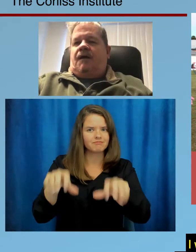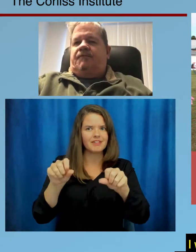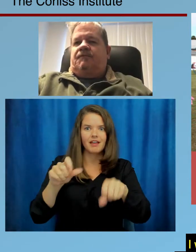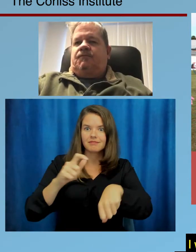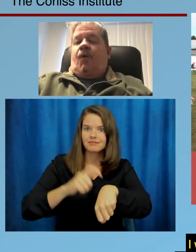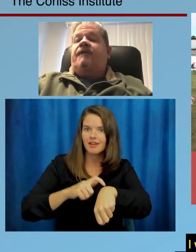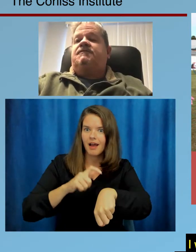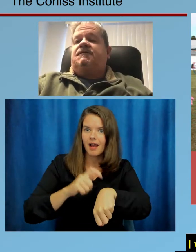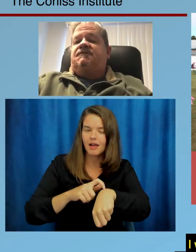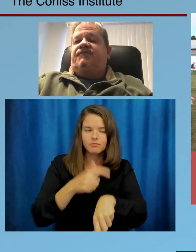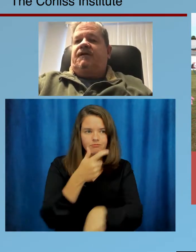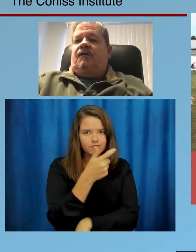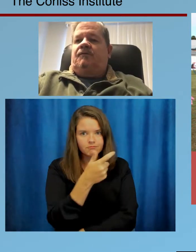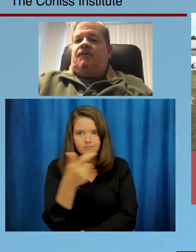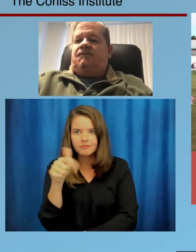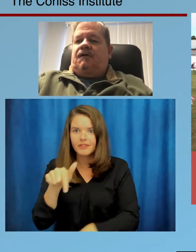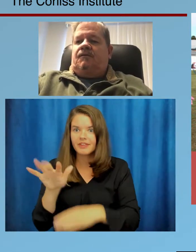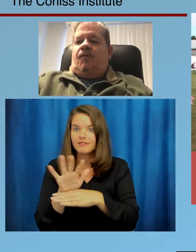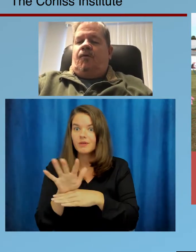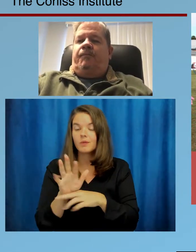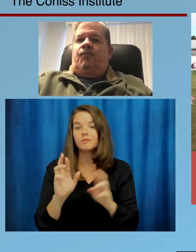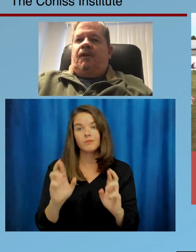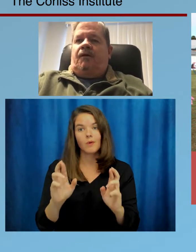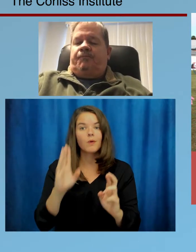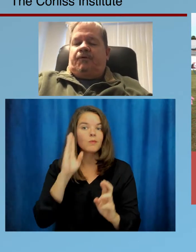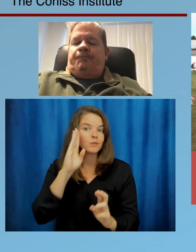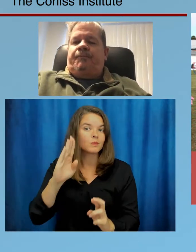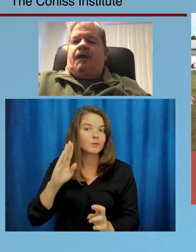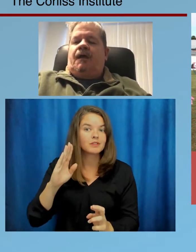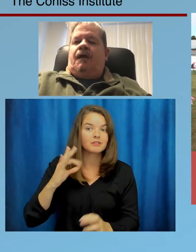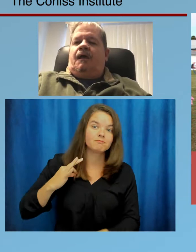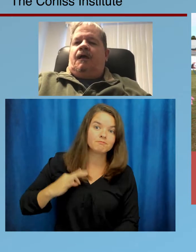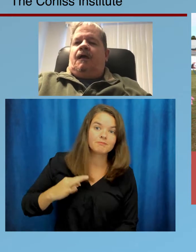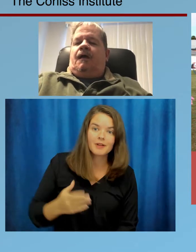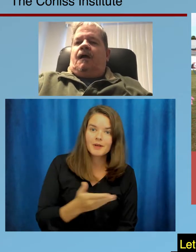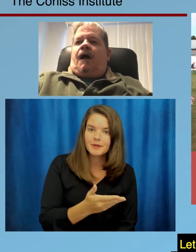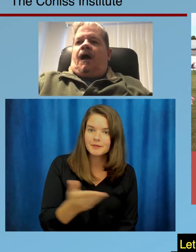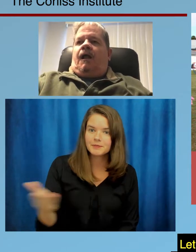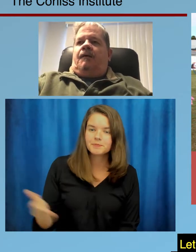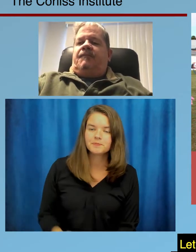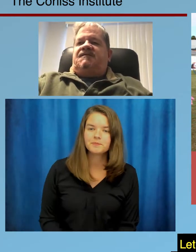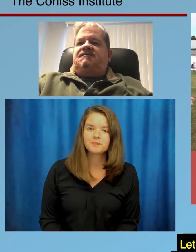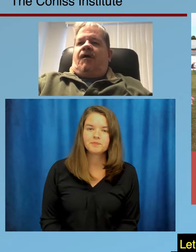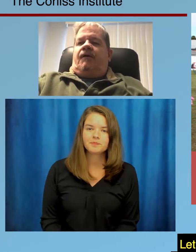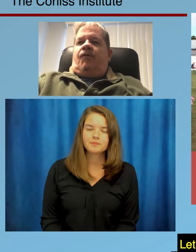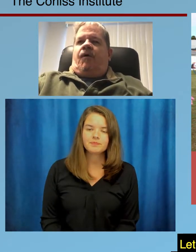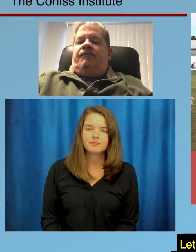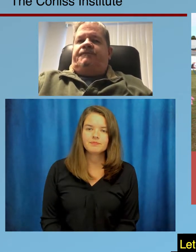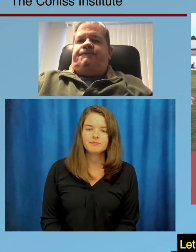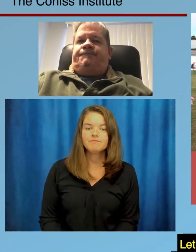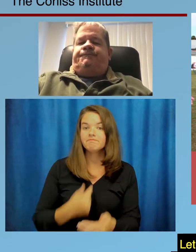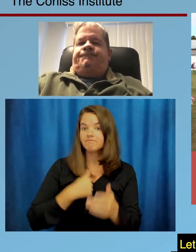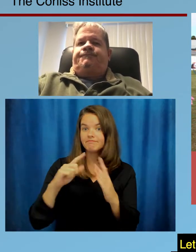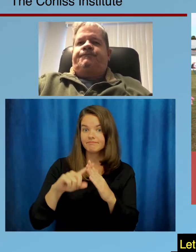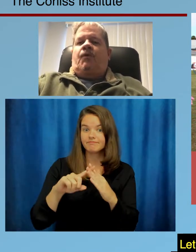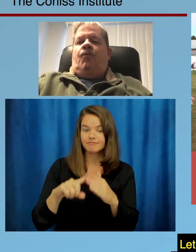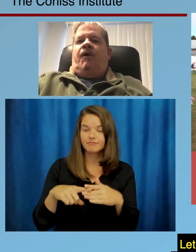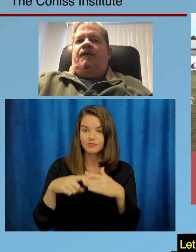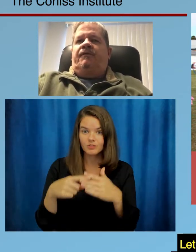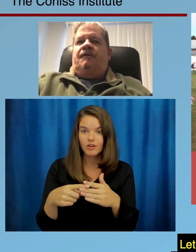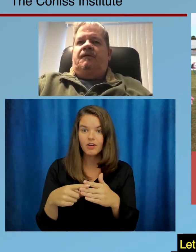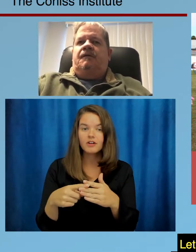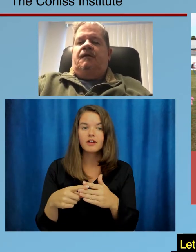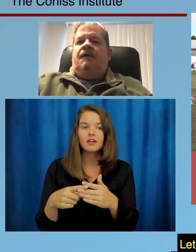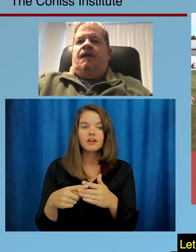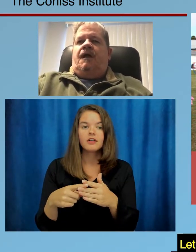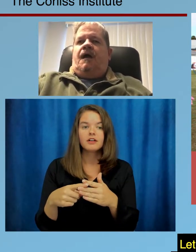taking the time to watch this video because I do hope it will help you. Let me start off